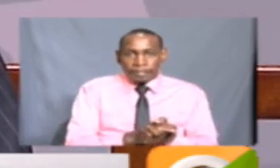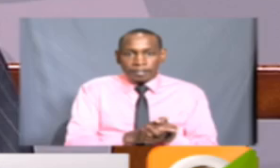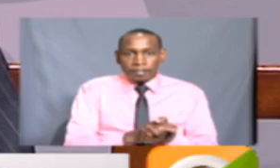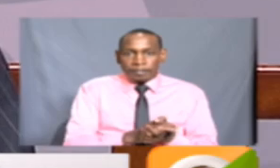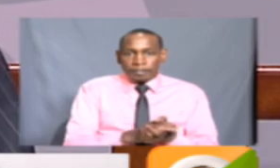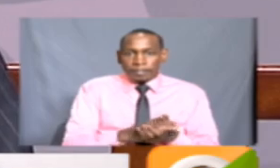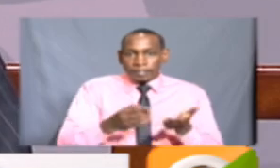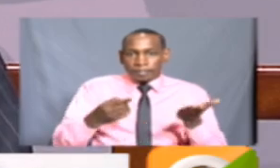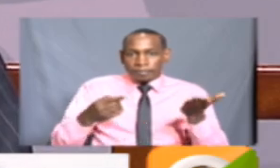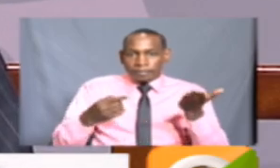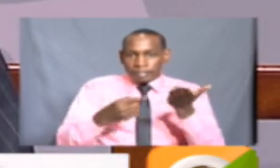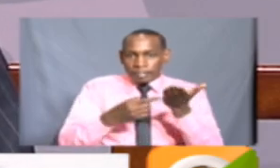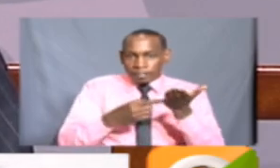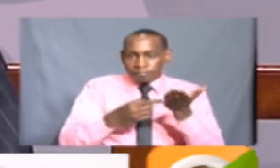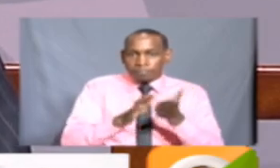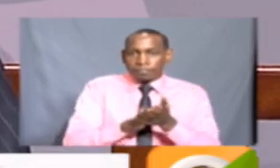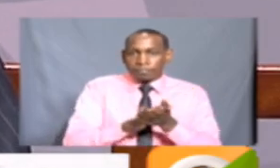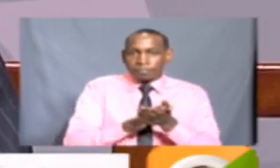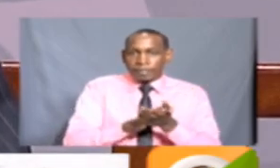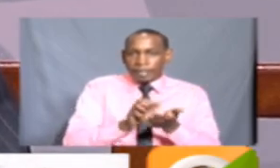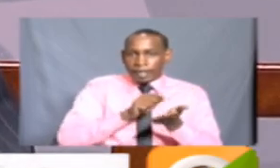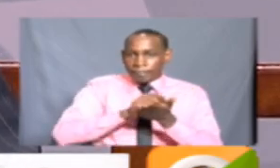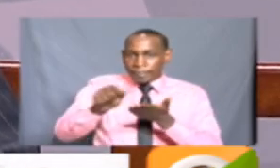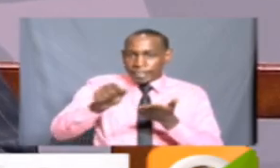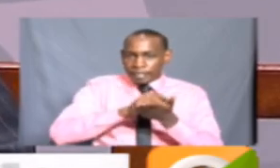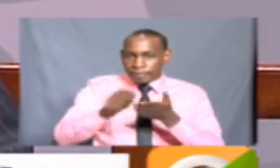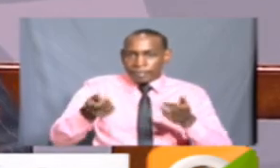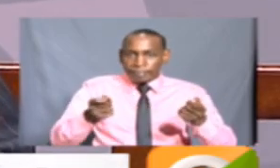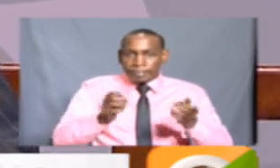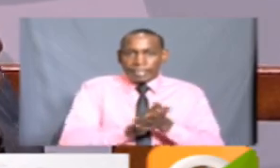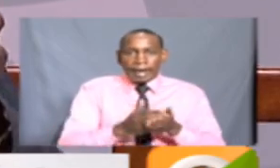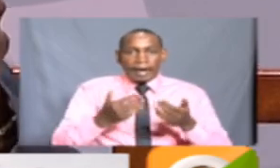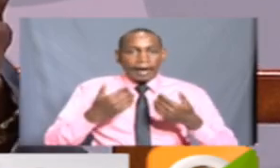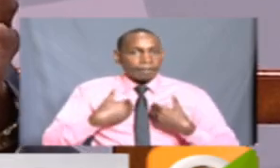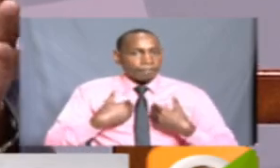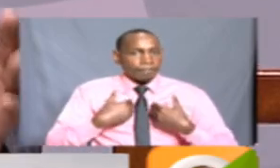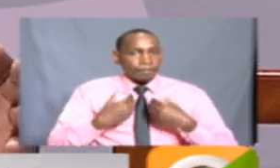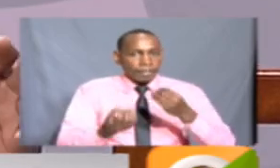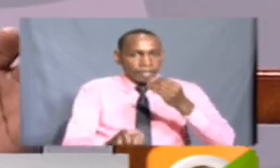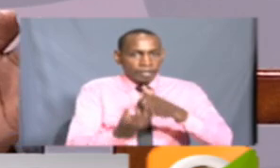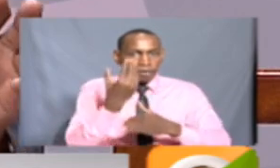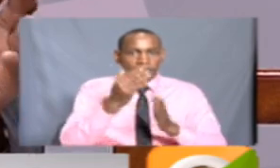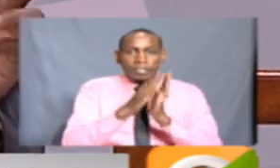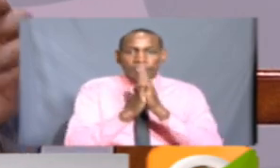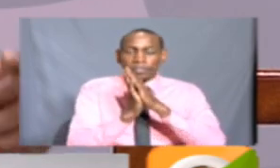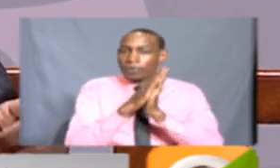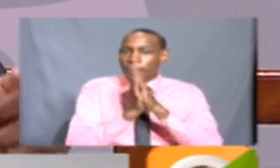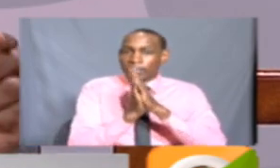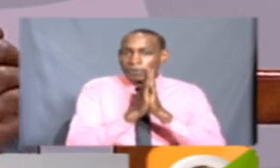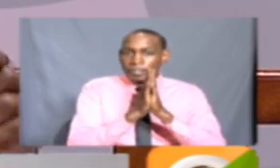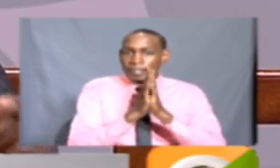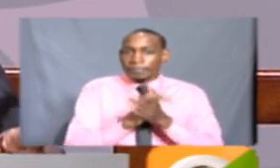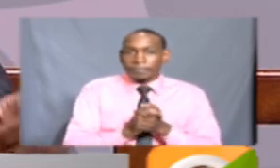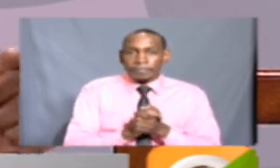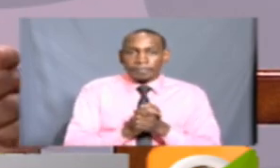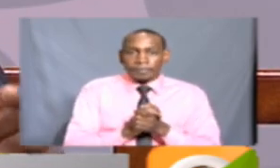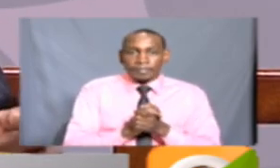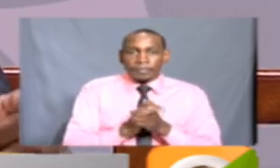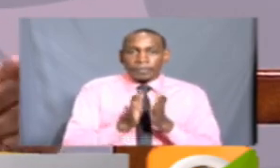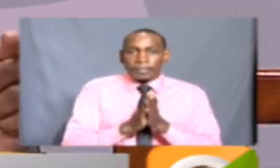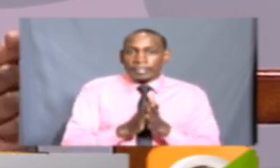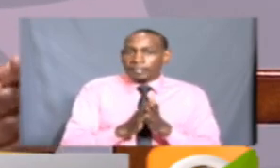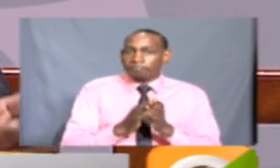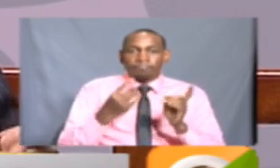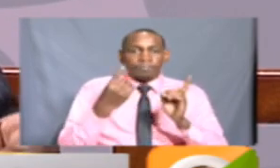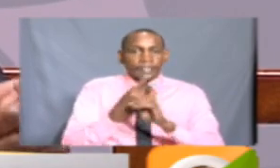or print in this country, has built a story, and every other happening